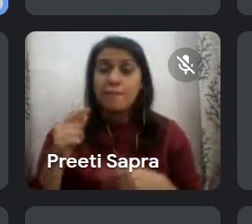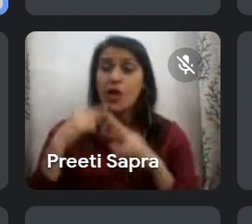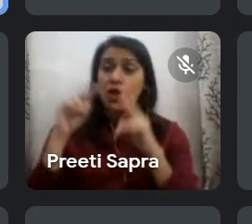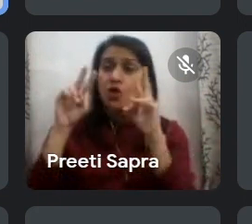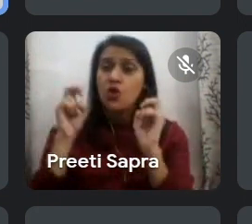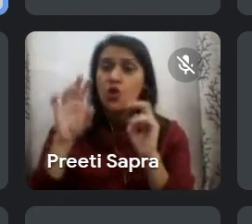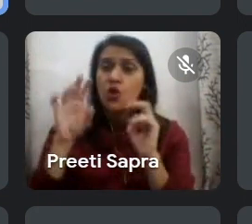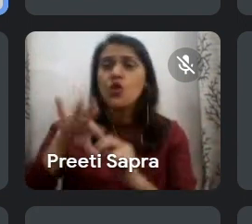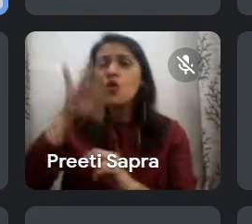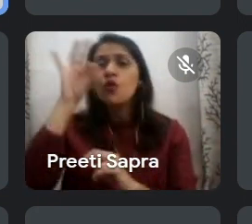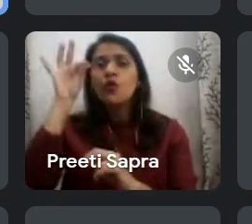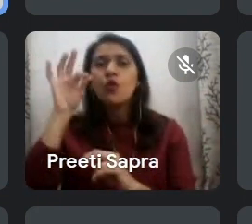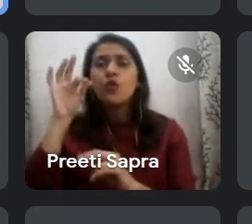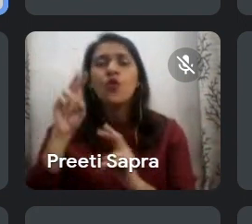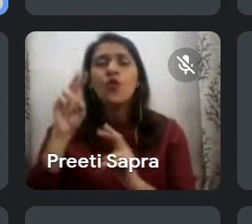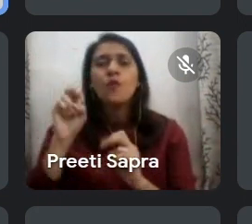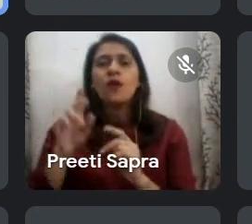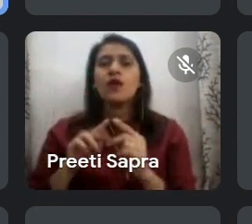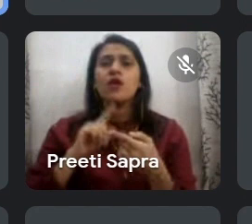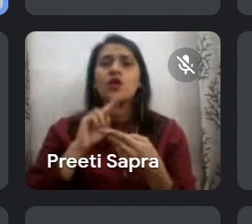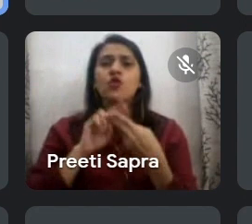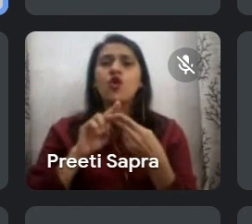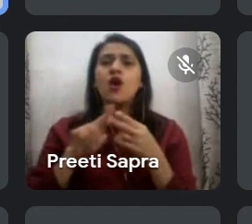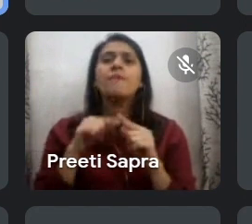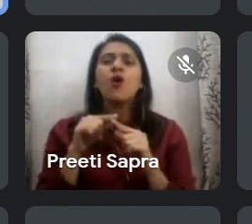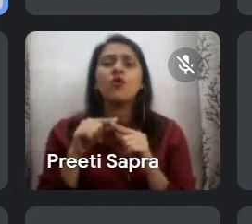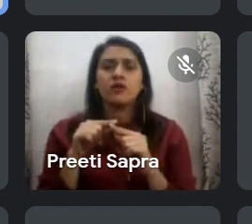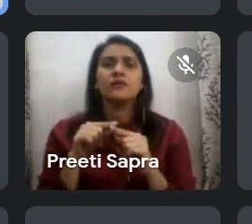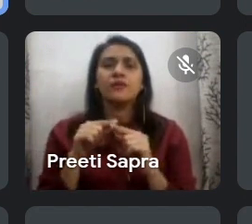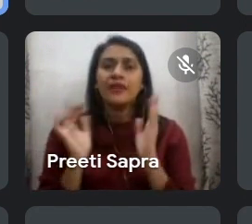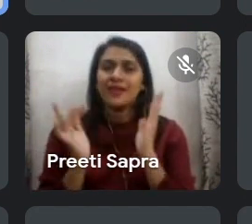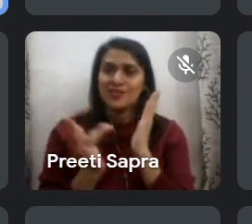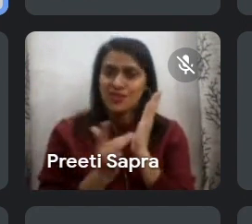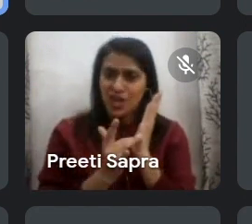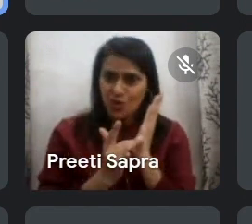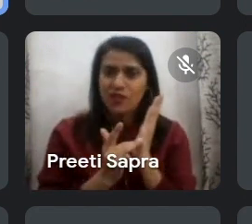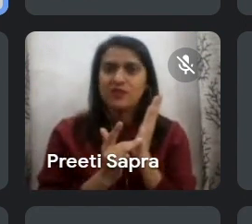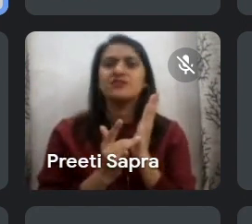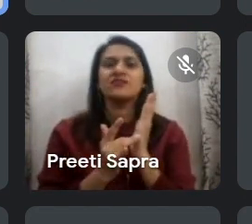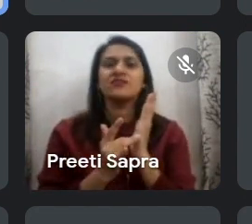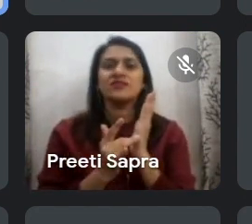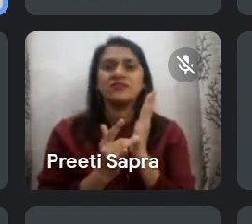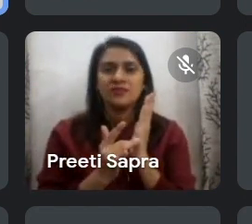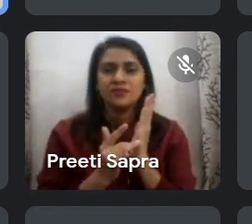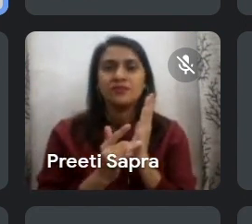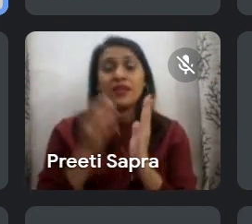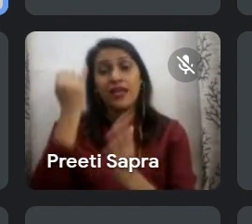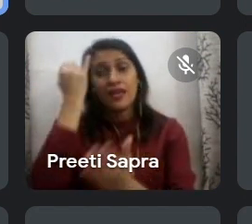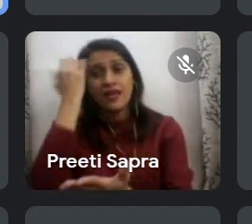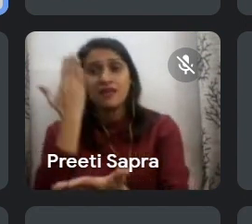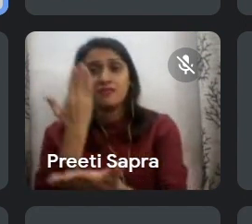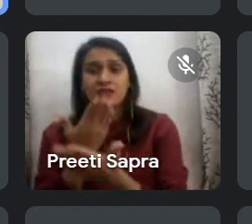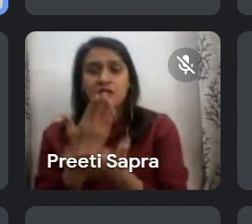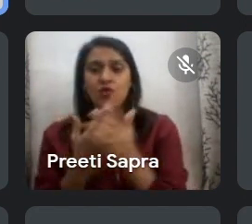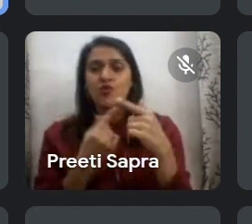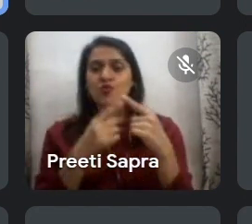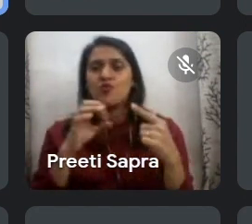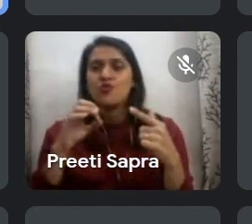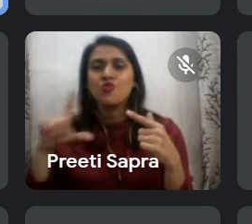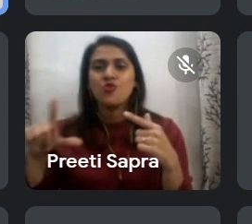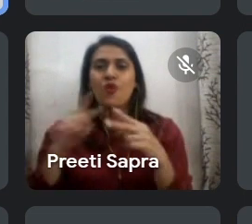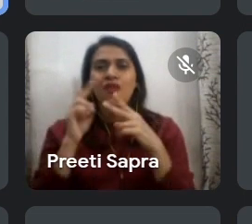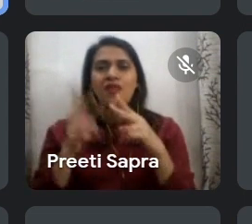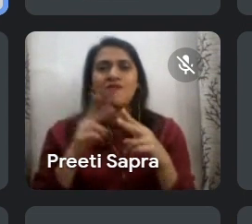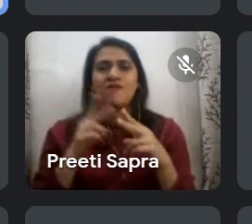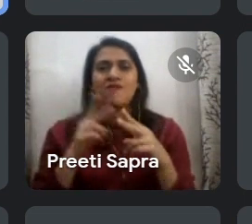talk to, I hope to talk about technology less as a recommendation of tools. I'm hoping a lot of